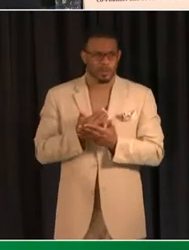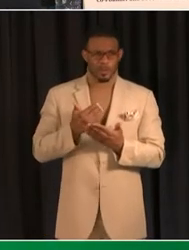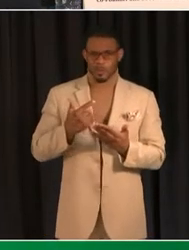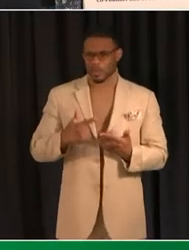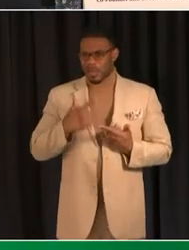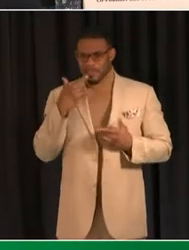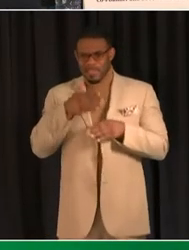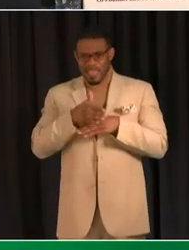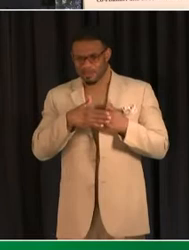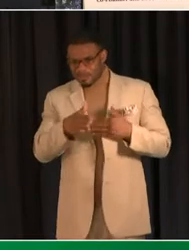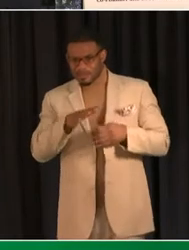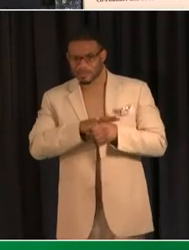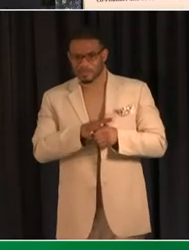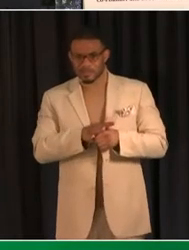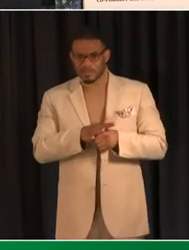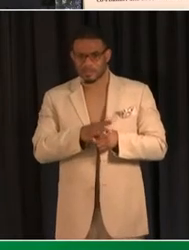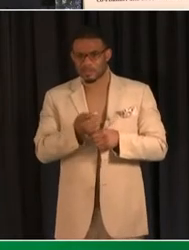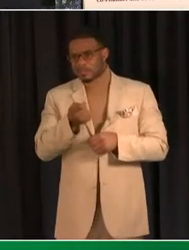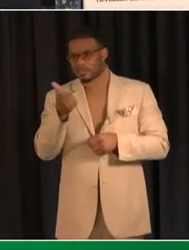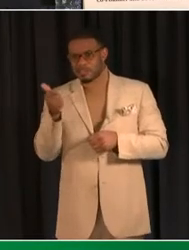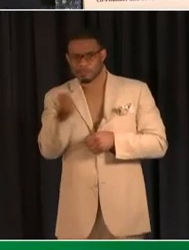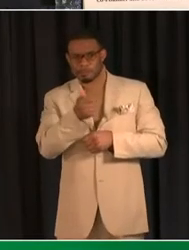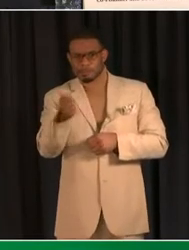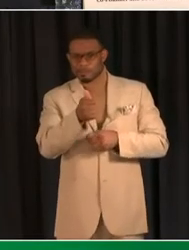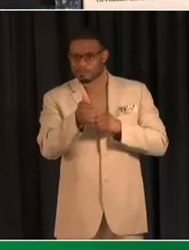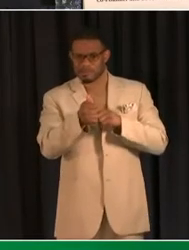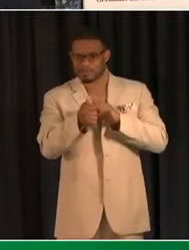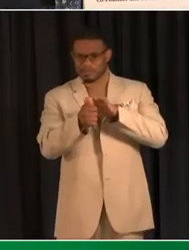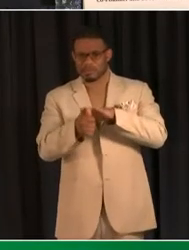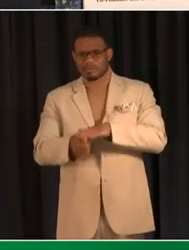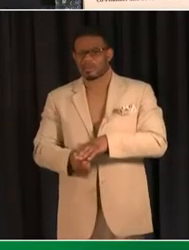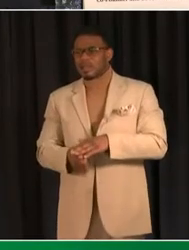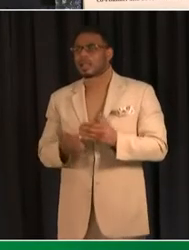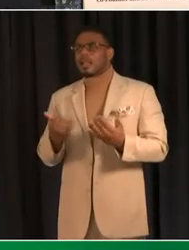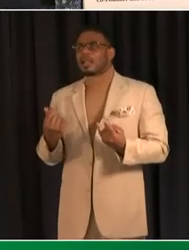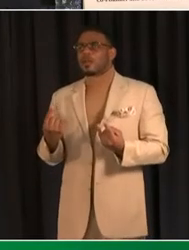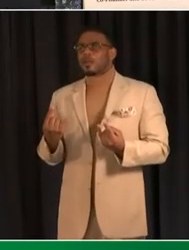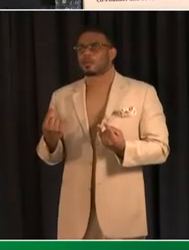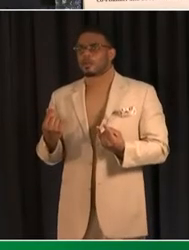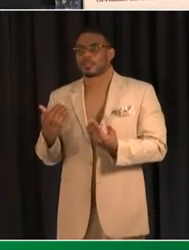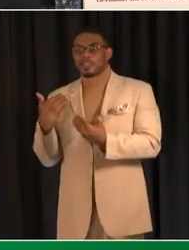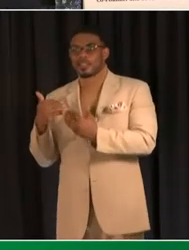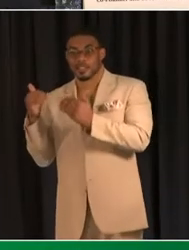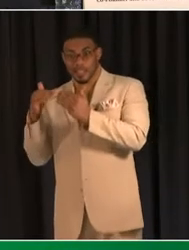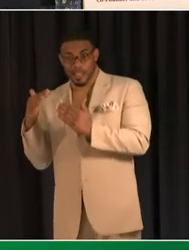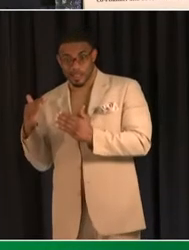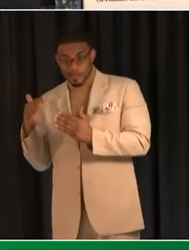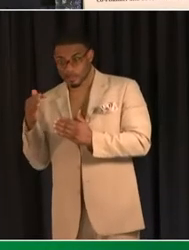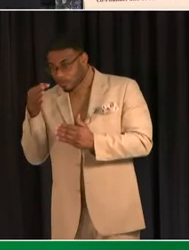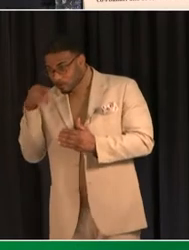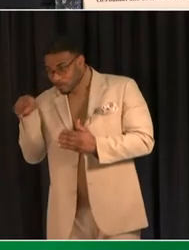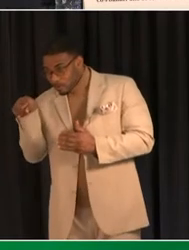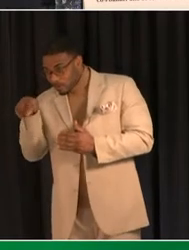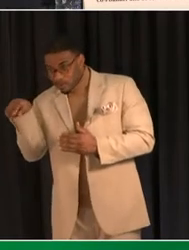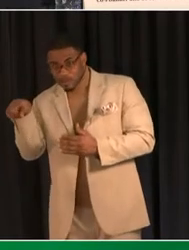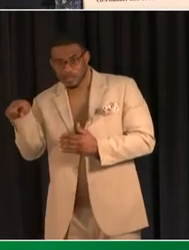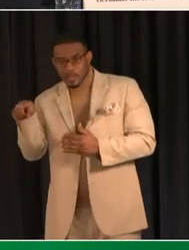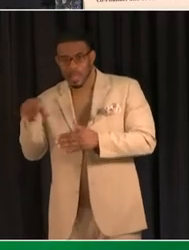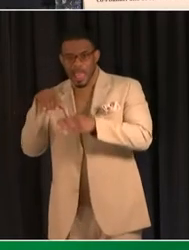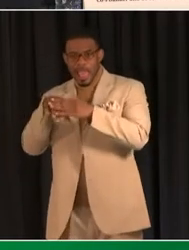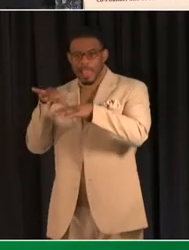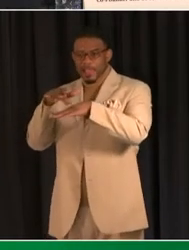alluded to, the elimination of commute and all of the sustainability and green initiatives that brings, being able to